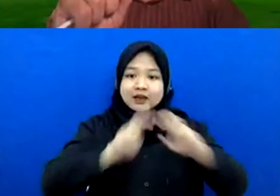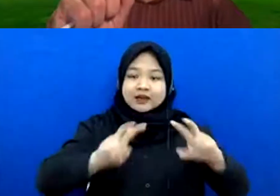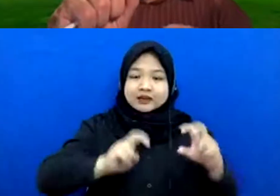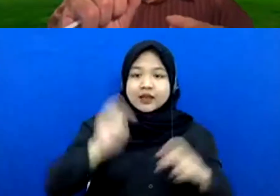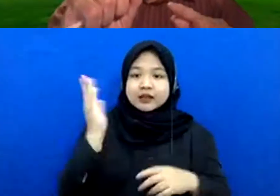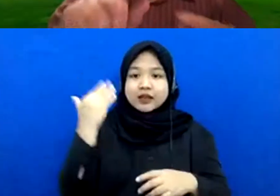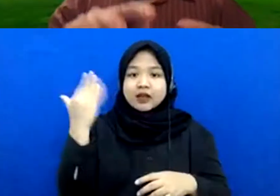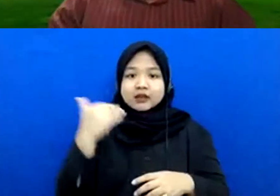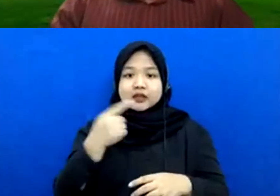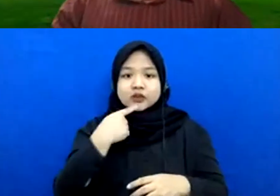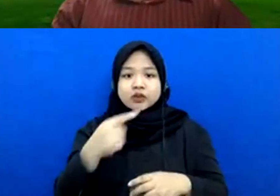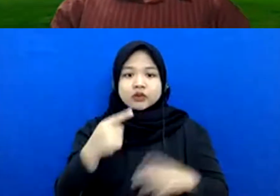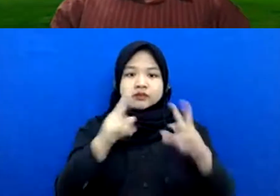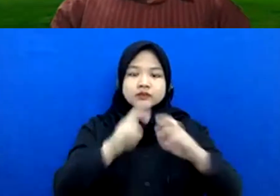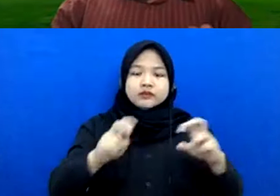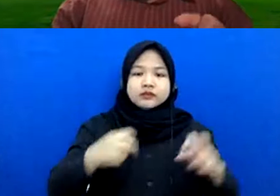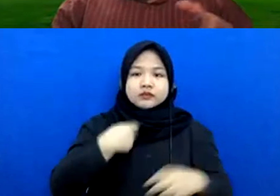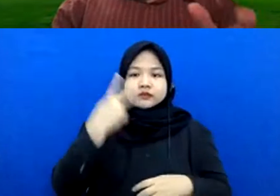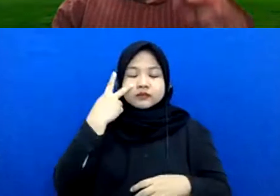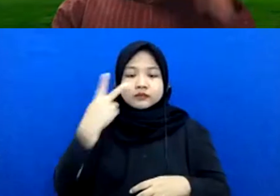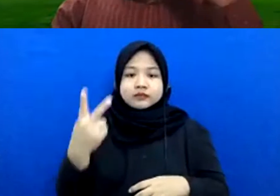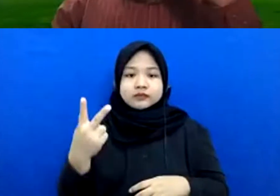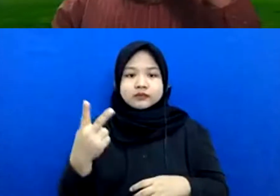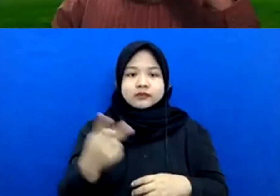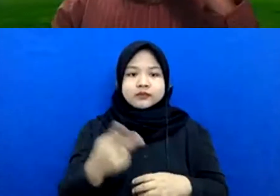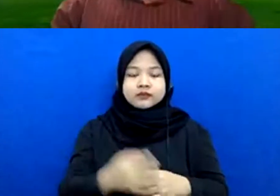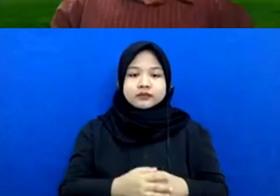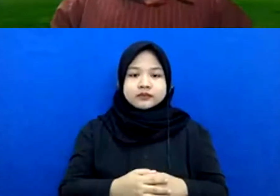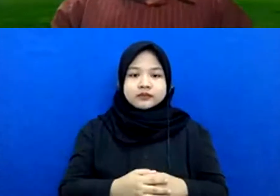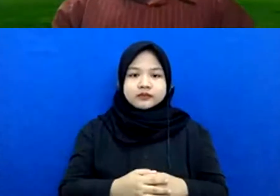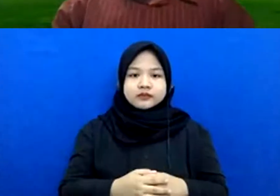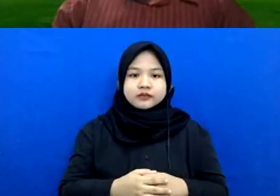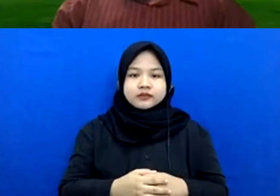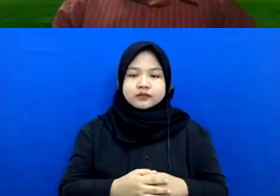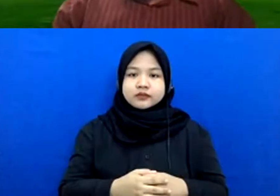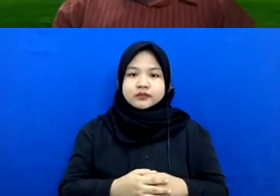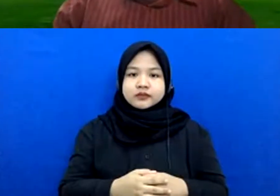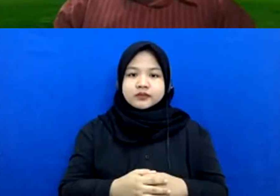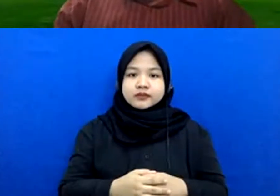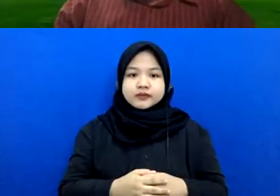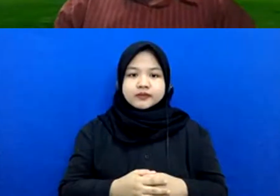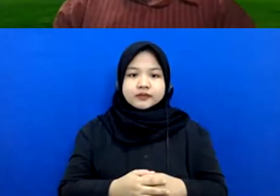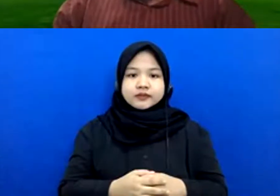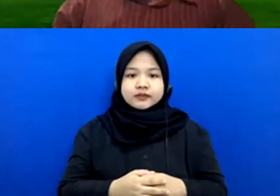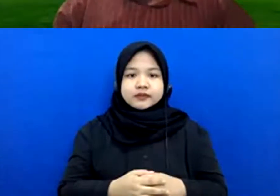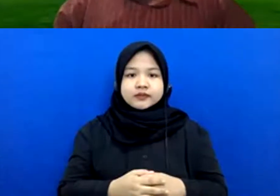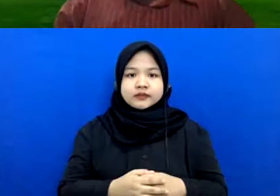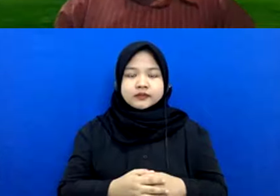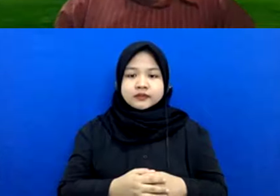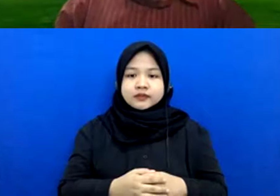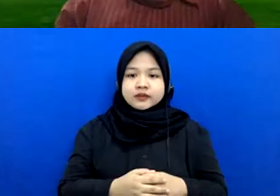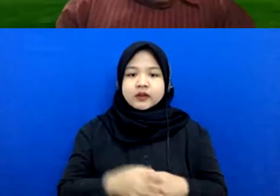questions that I saw on the overhead seem to be a little pitched at what are the problems,